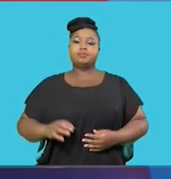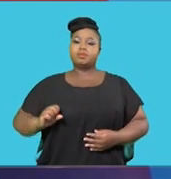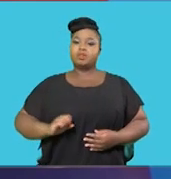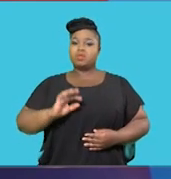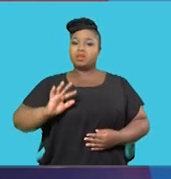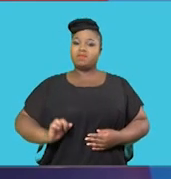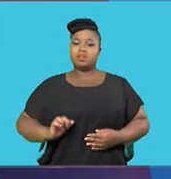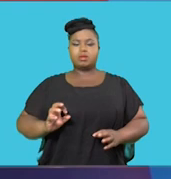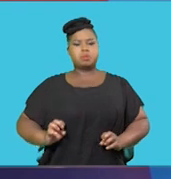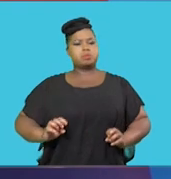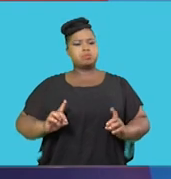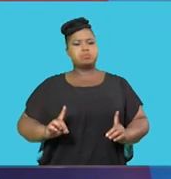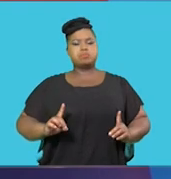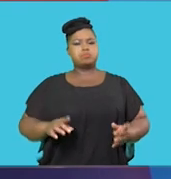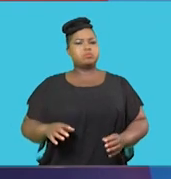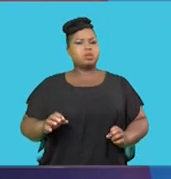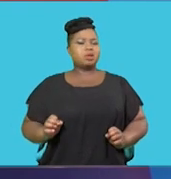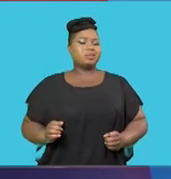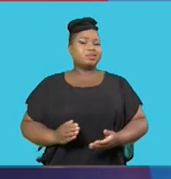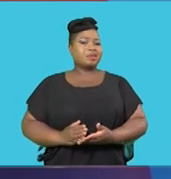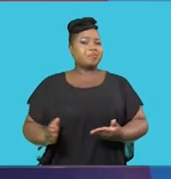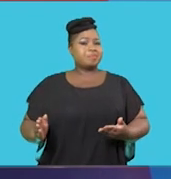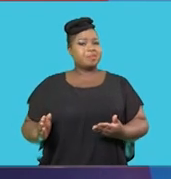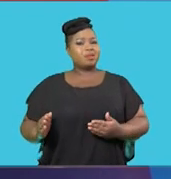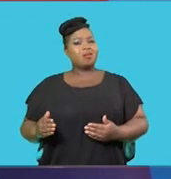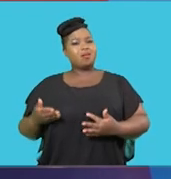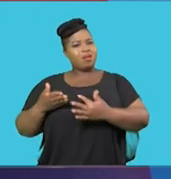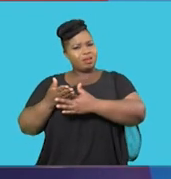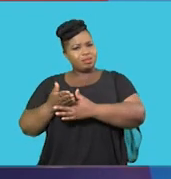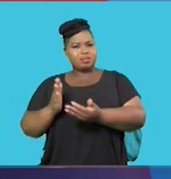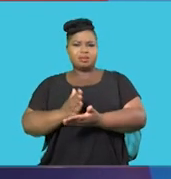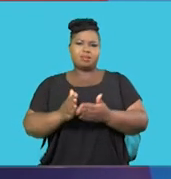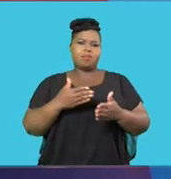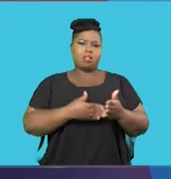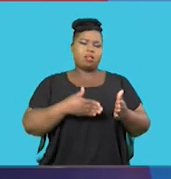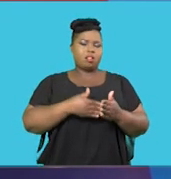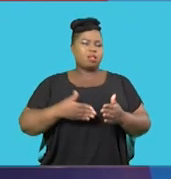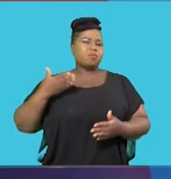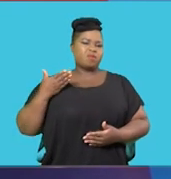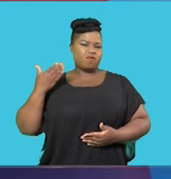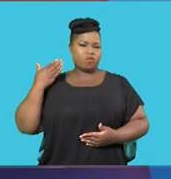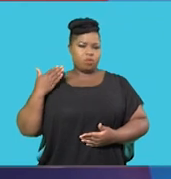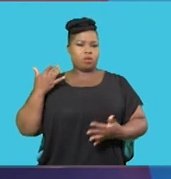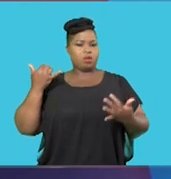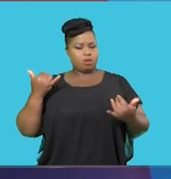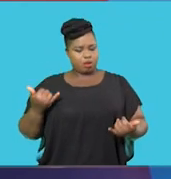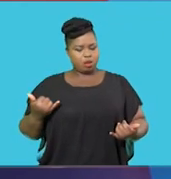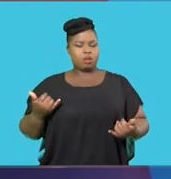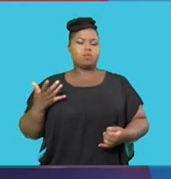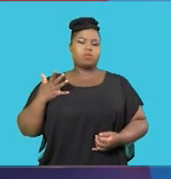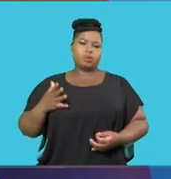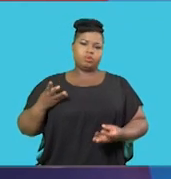education opportunities were open for some and not for all. We want to now